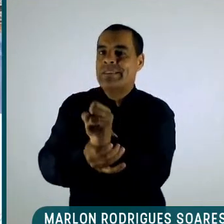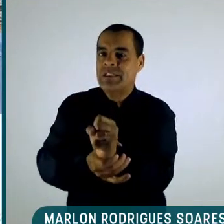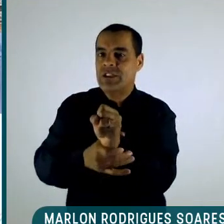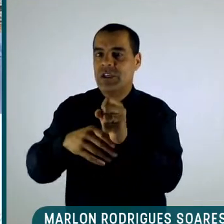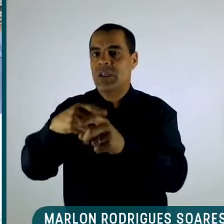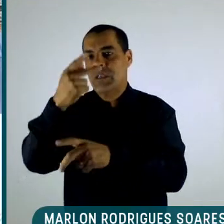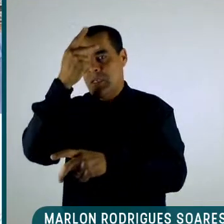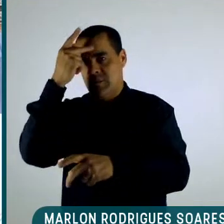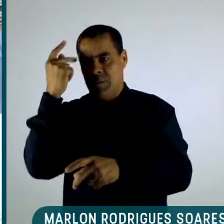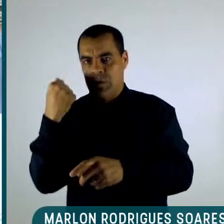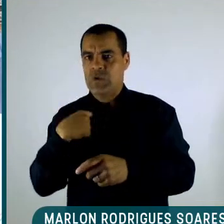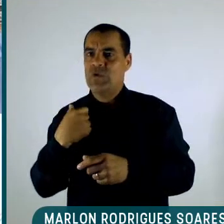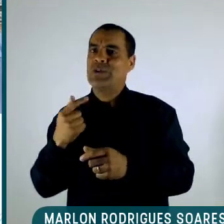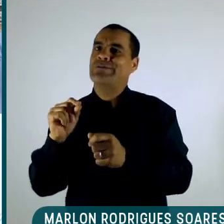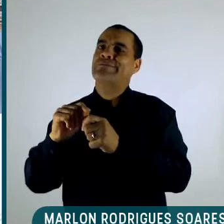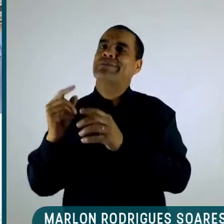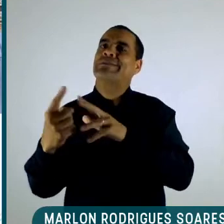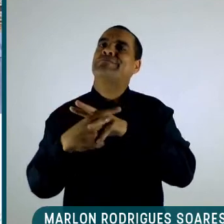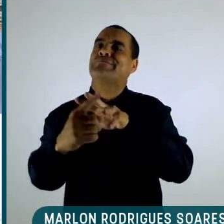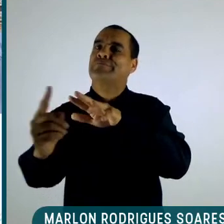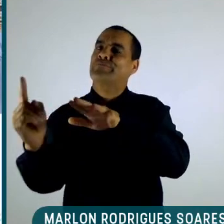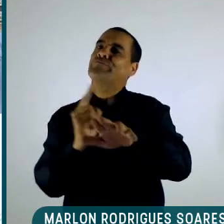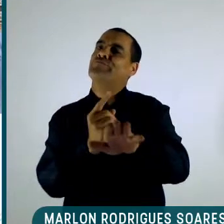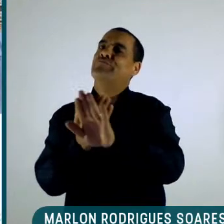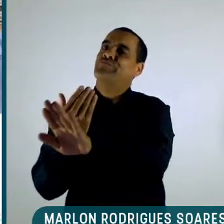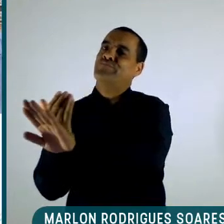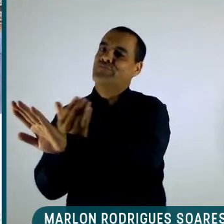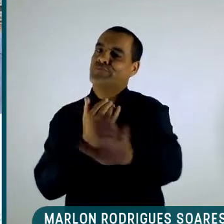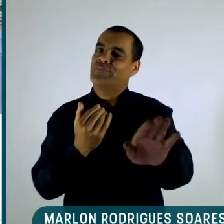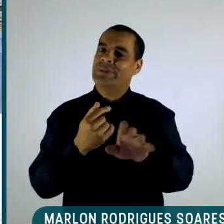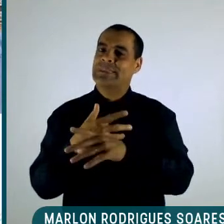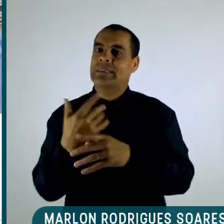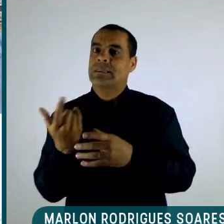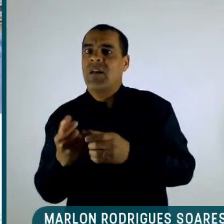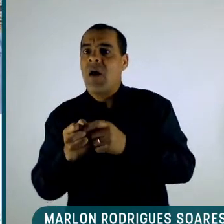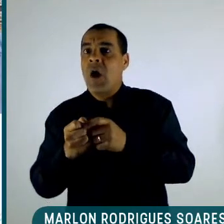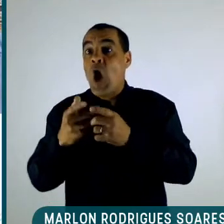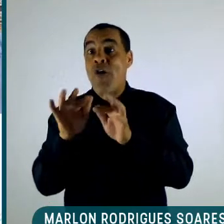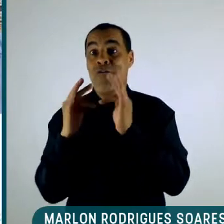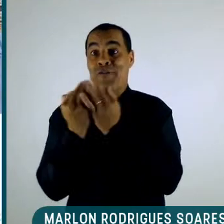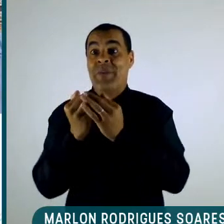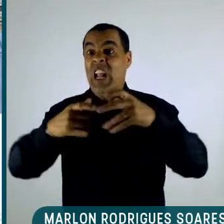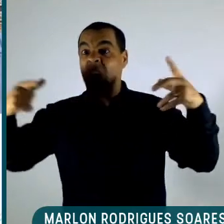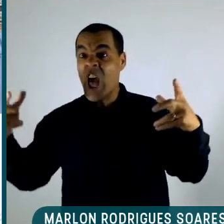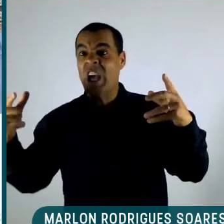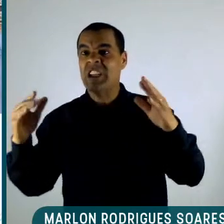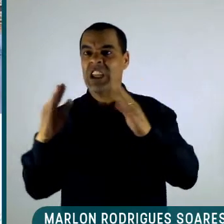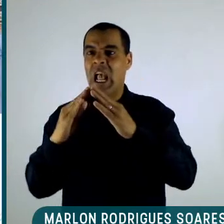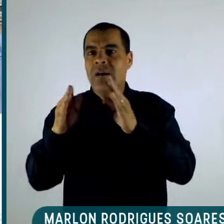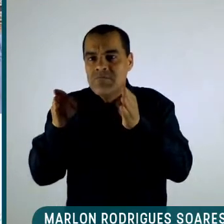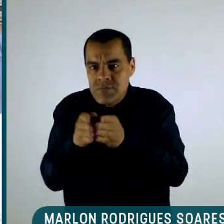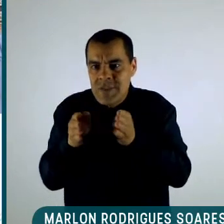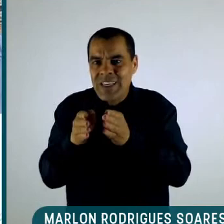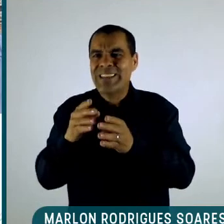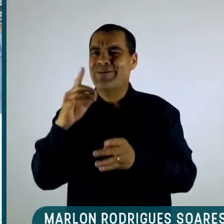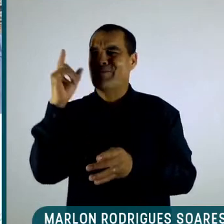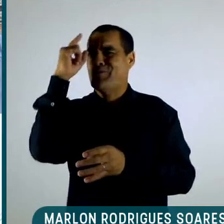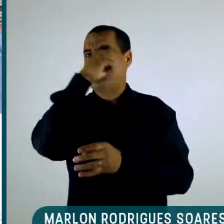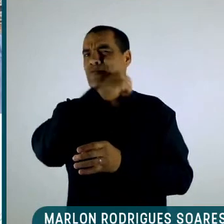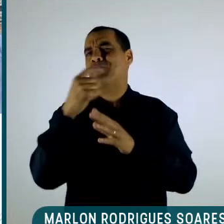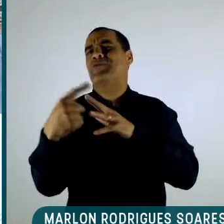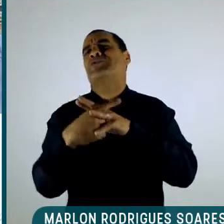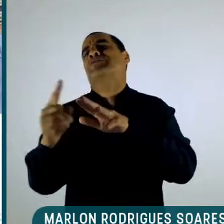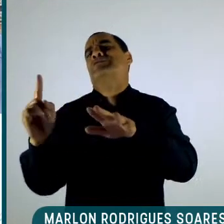the population could be isolated. Because if people live, concentrated 100,000 people in small houses, how can